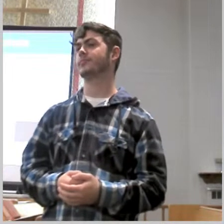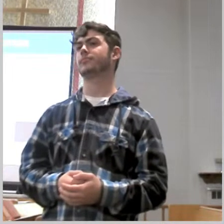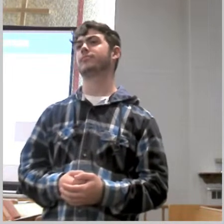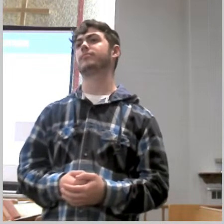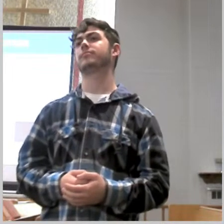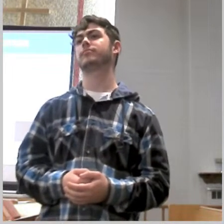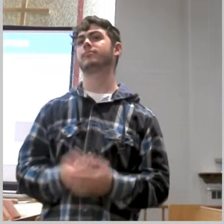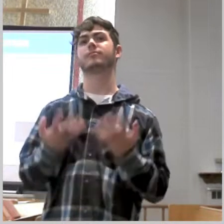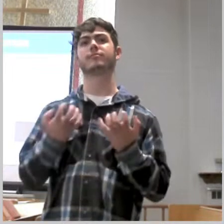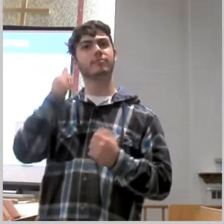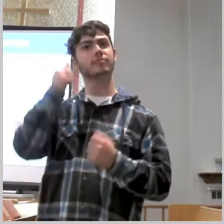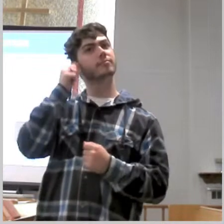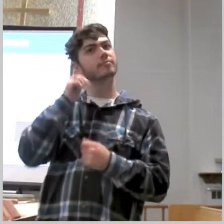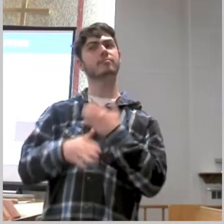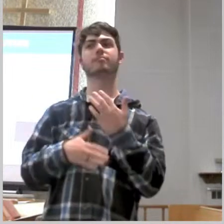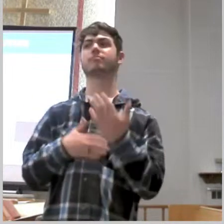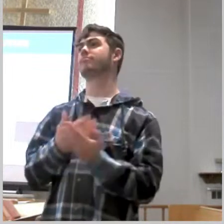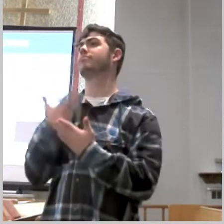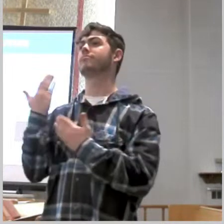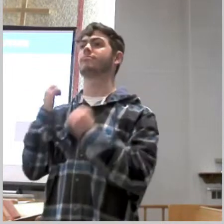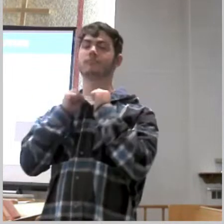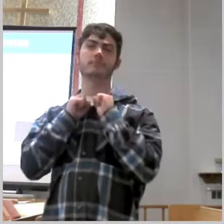us with abundantly.